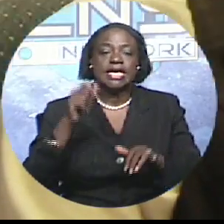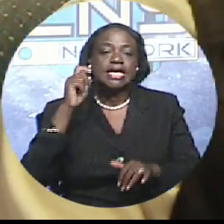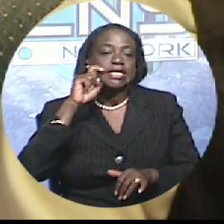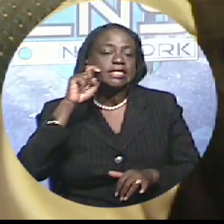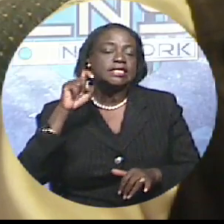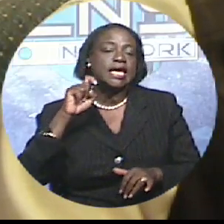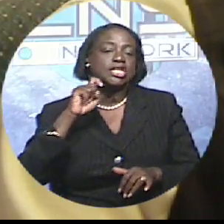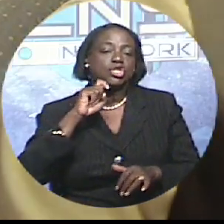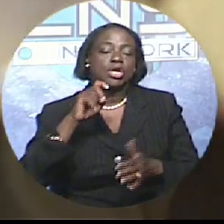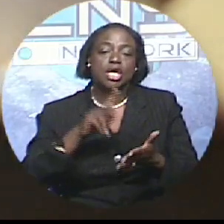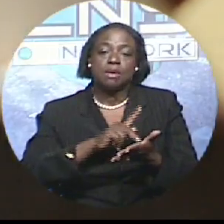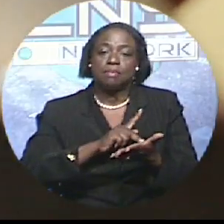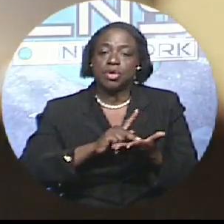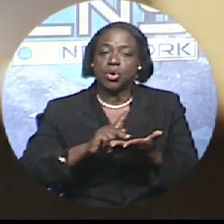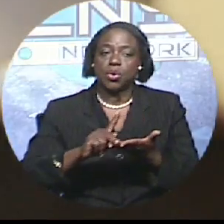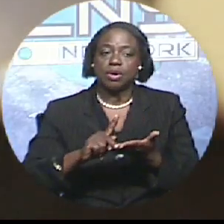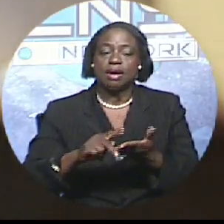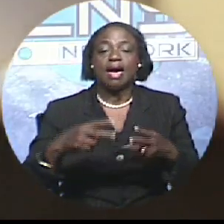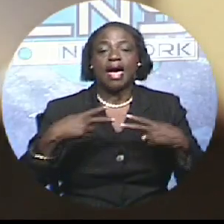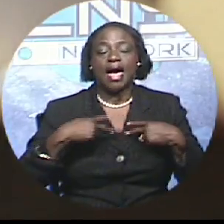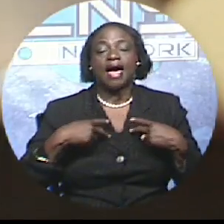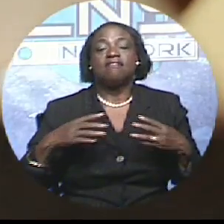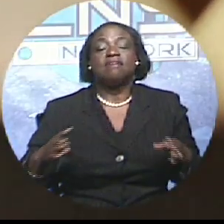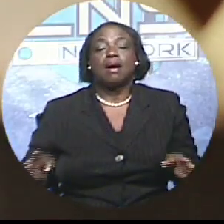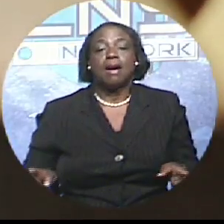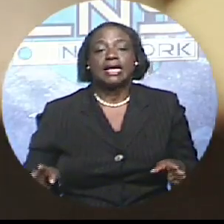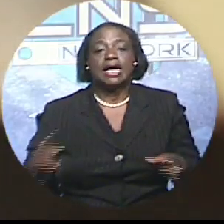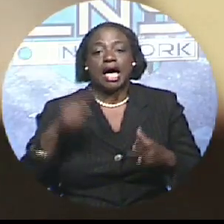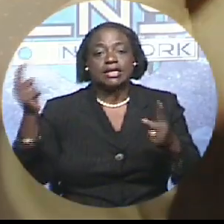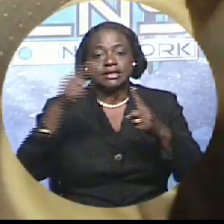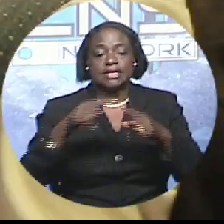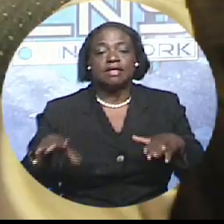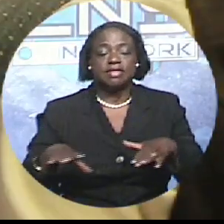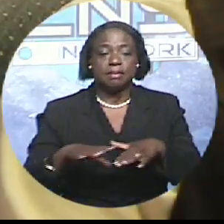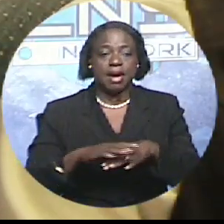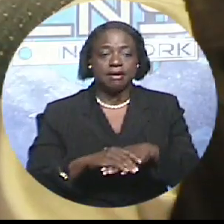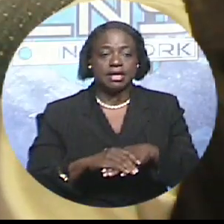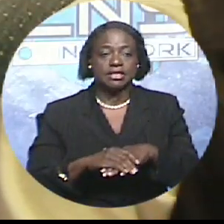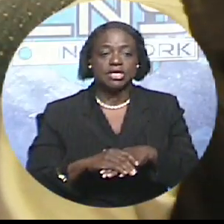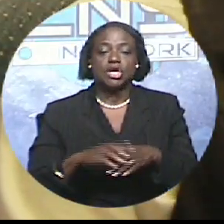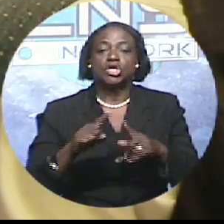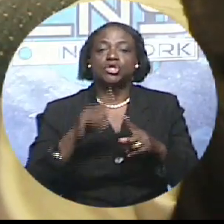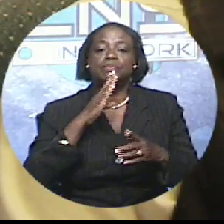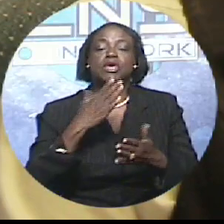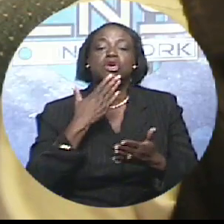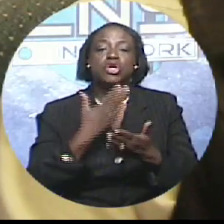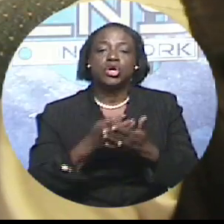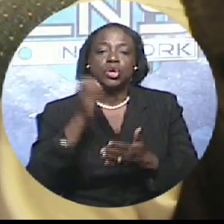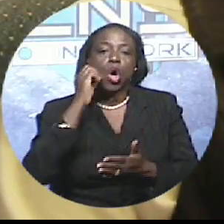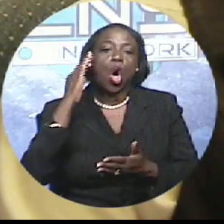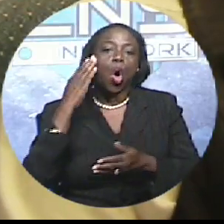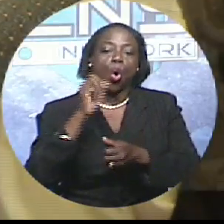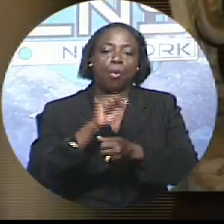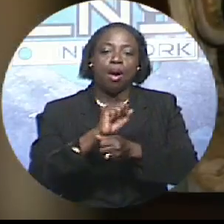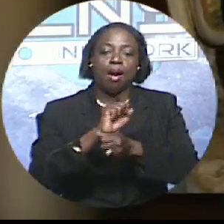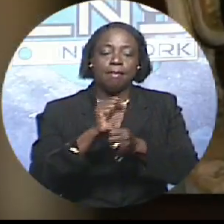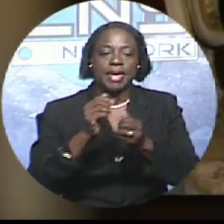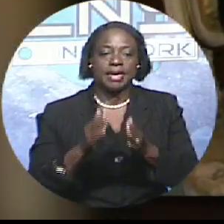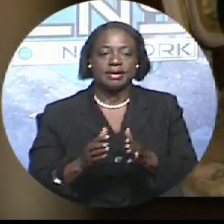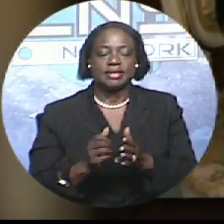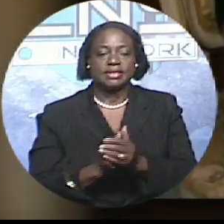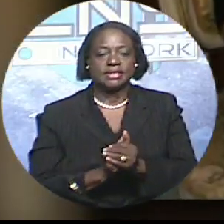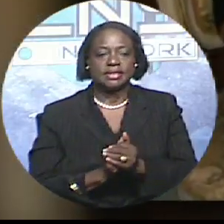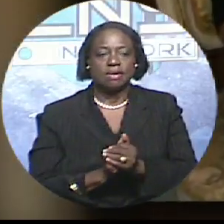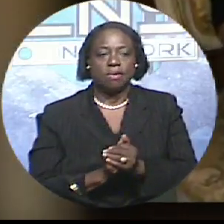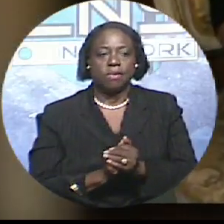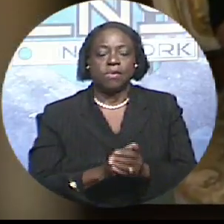marriage, to help them to become godly homemakers, and to also enhance their spiritual life.